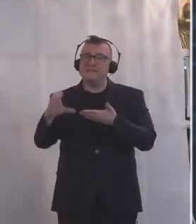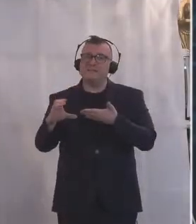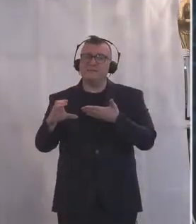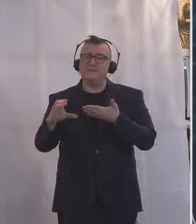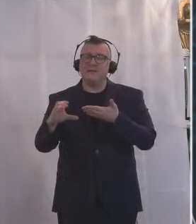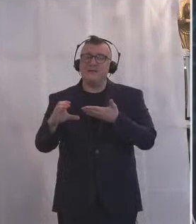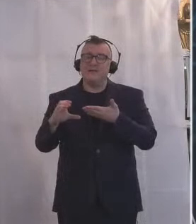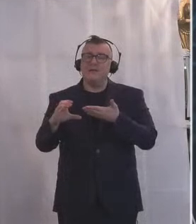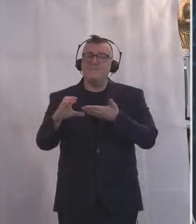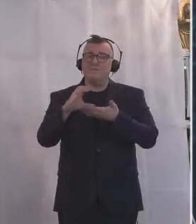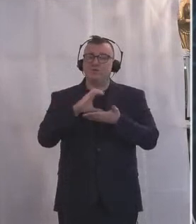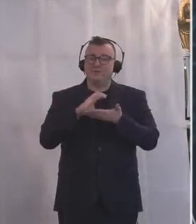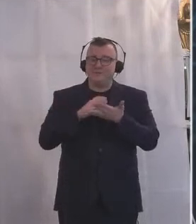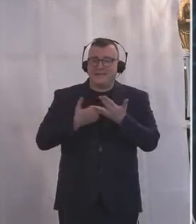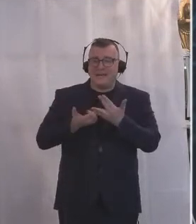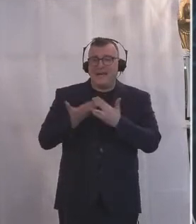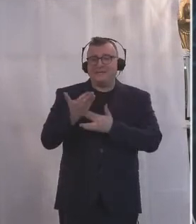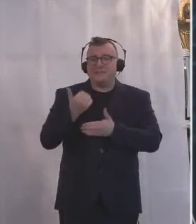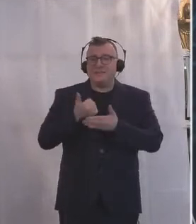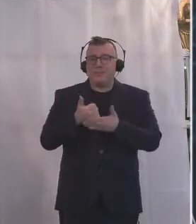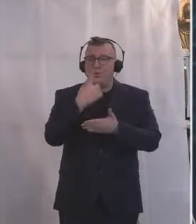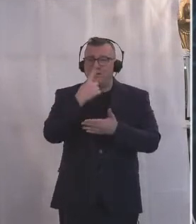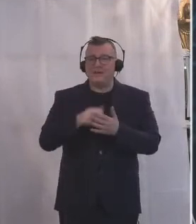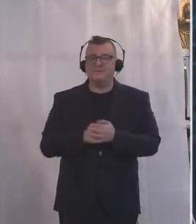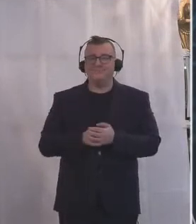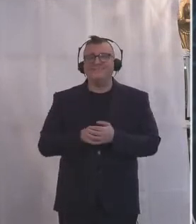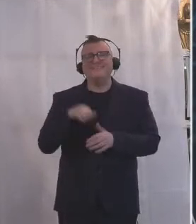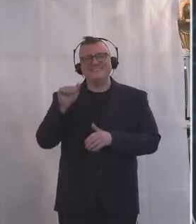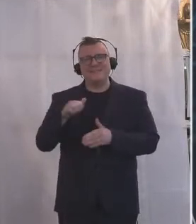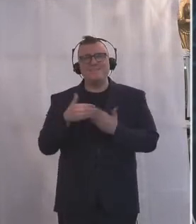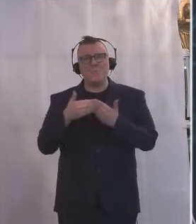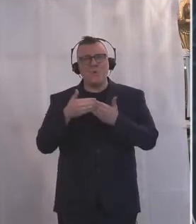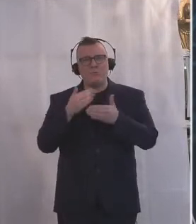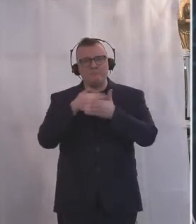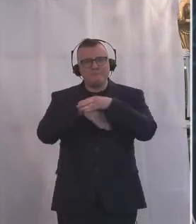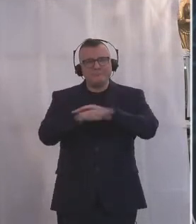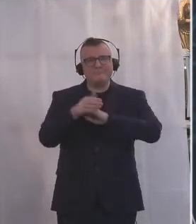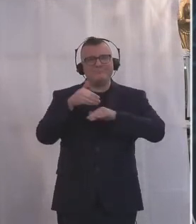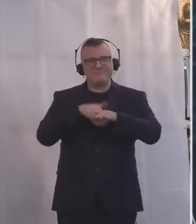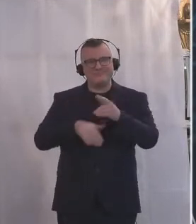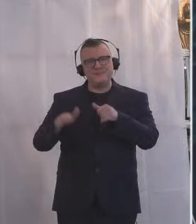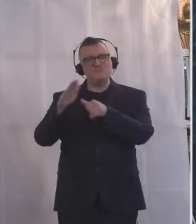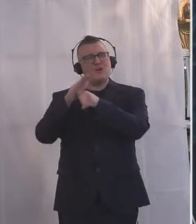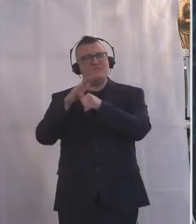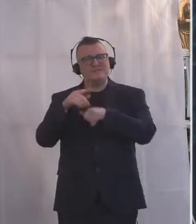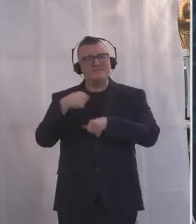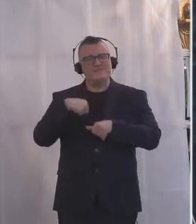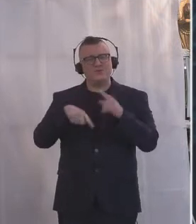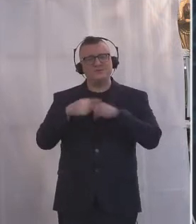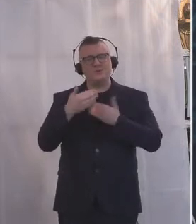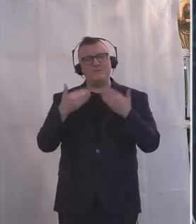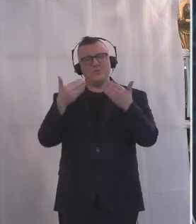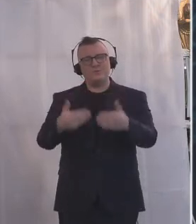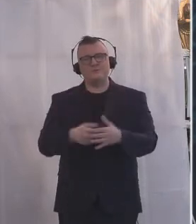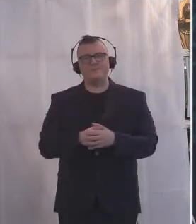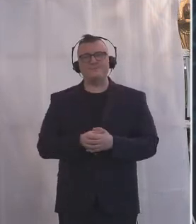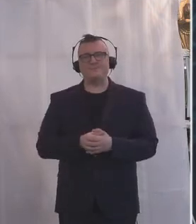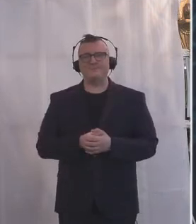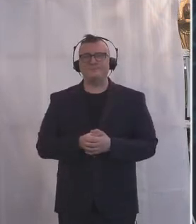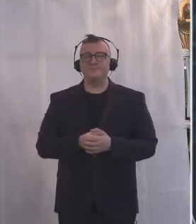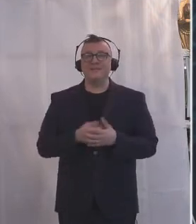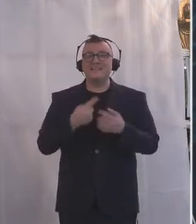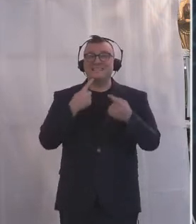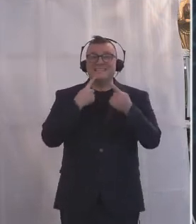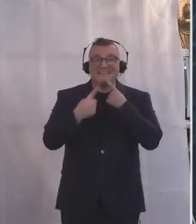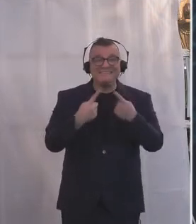So there's definitely more work to be done on that, and that's a real priority for us going forwards.